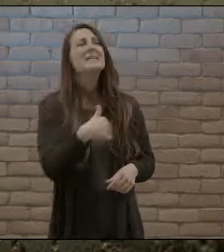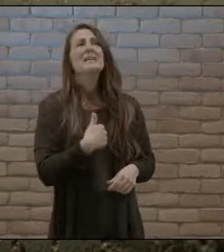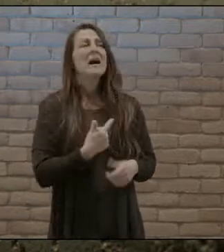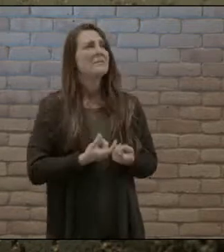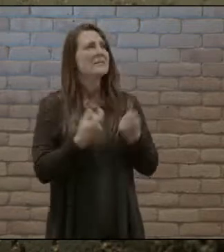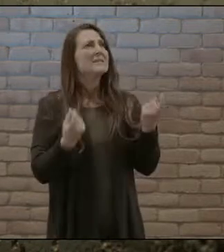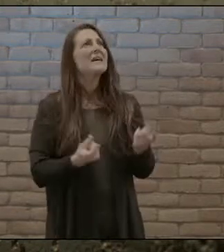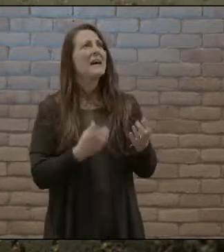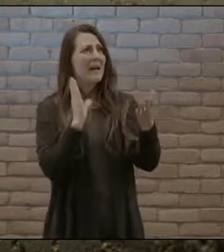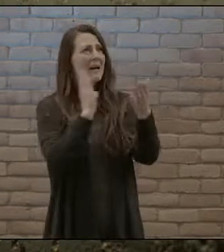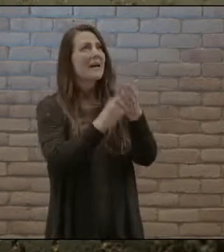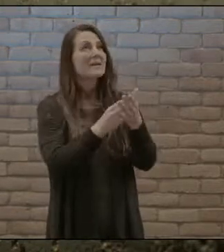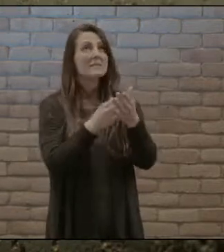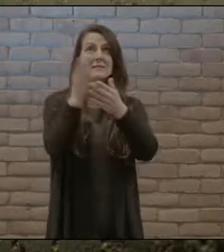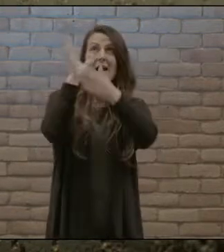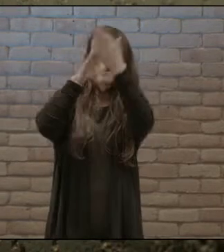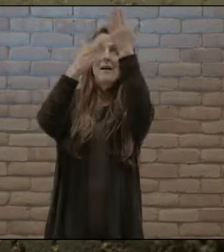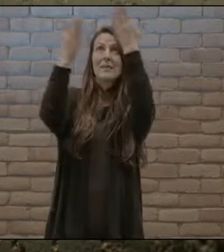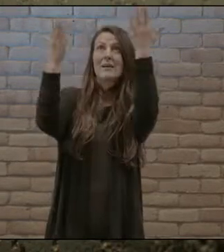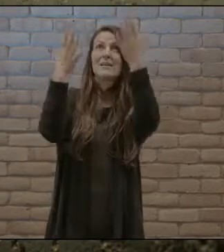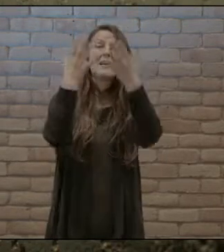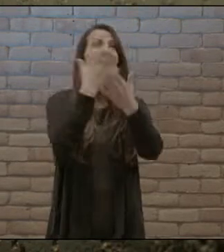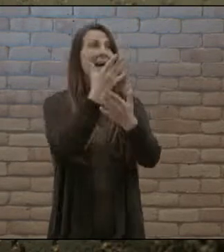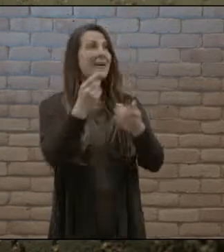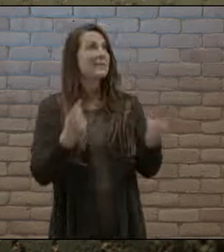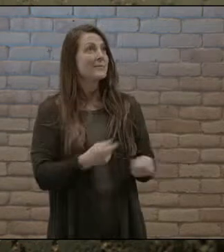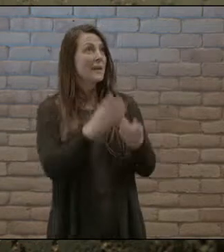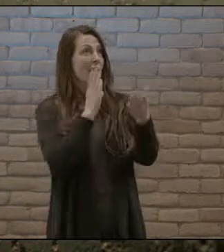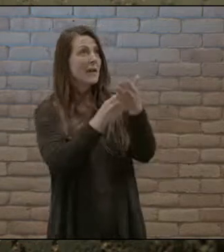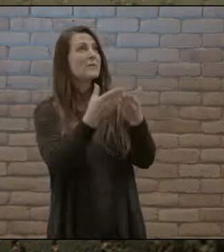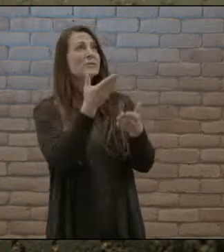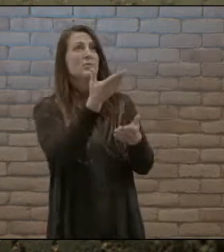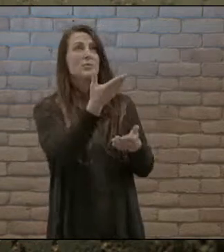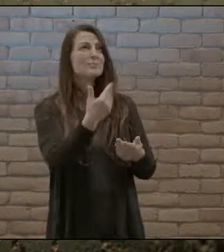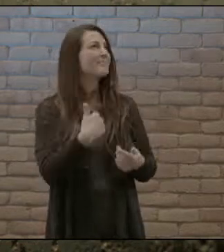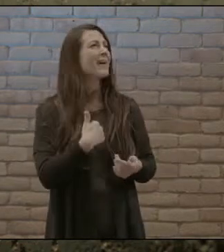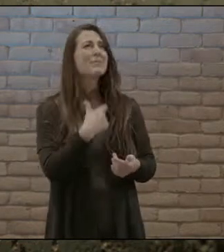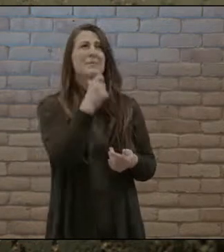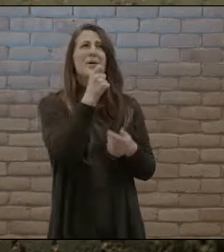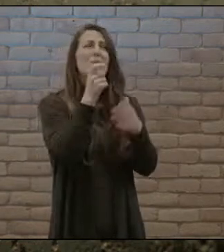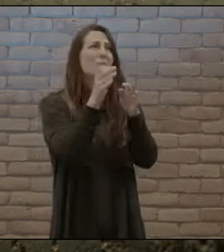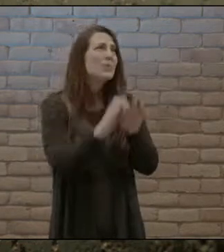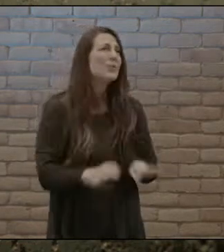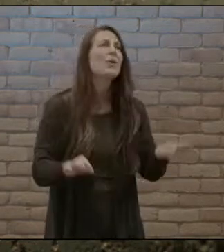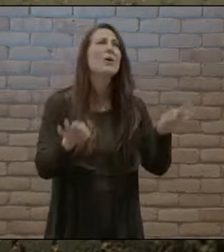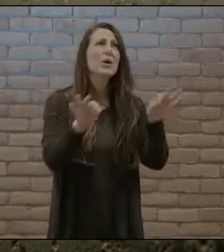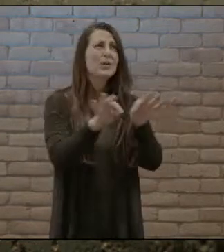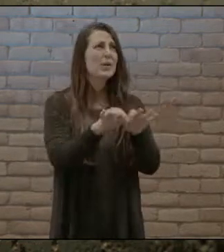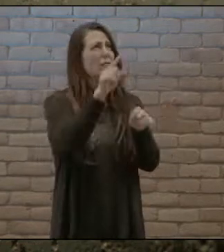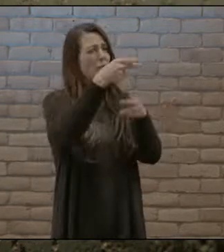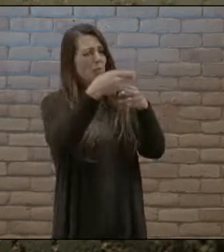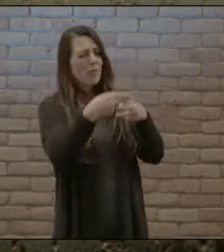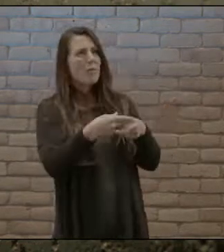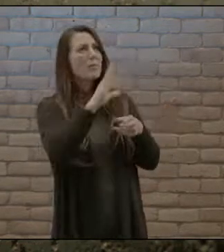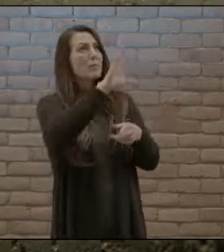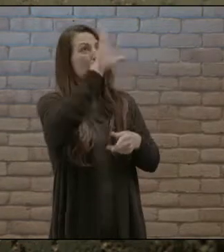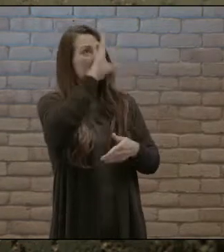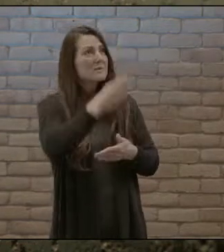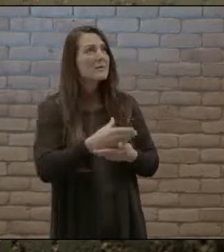sinned against both heaven and you, and I am no longer worthy of being called your